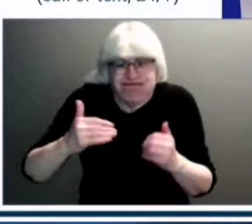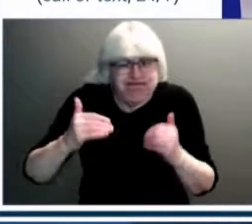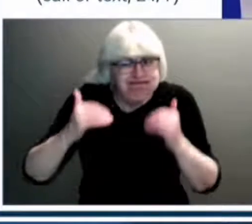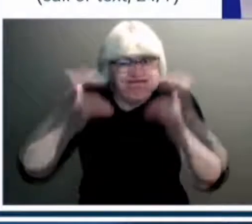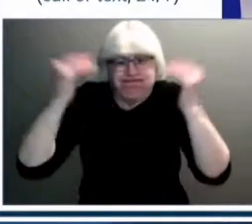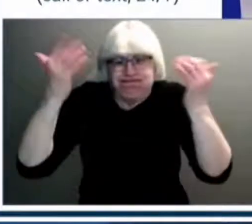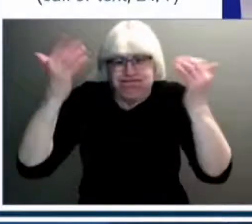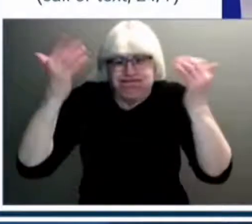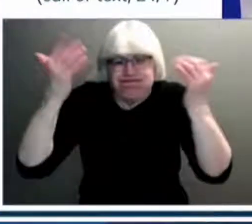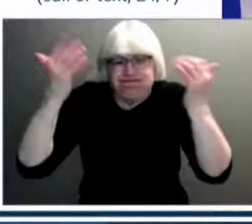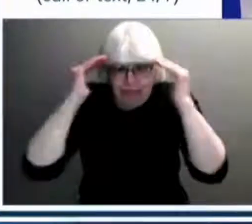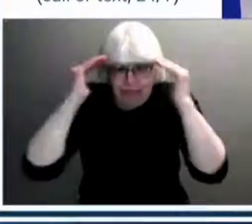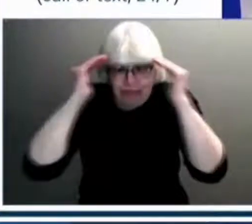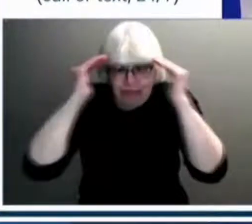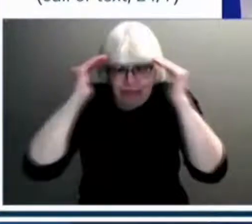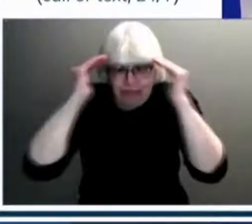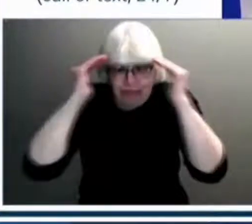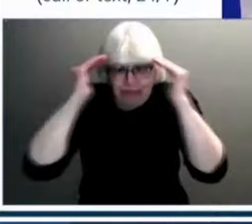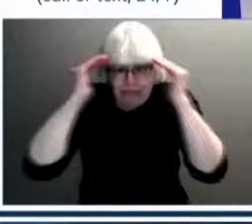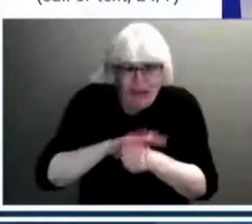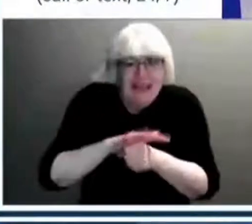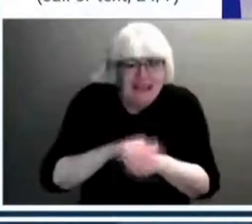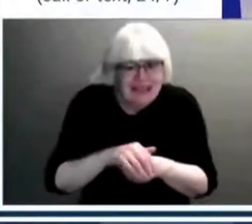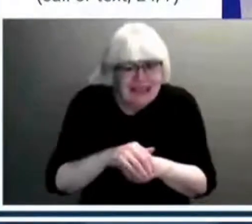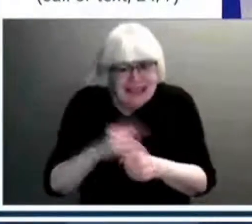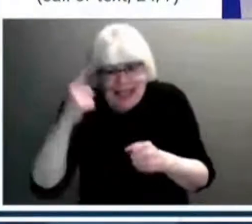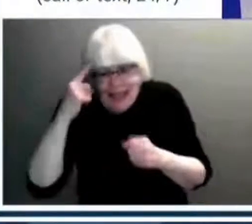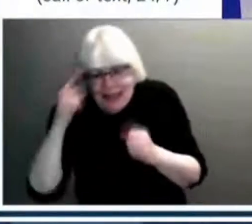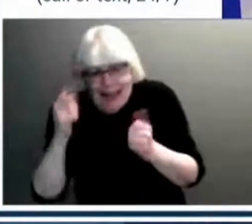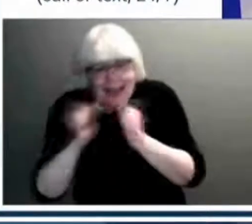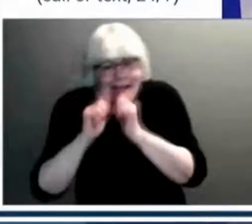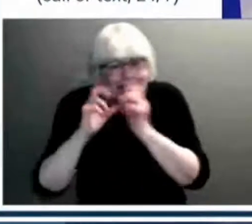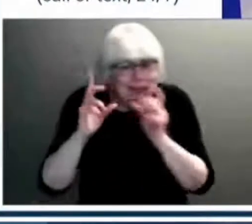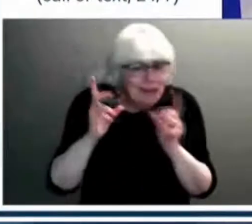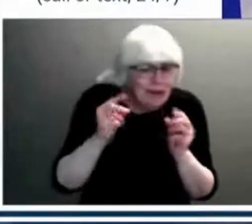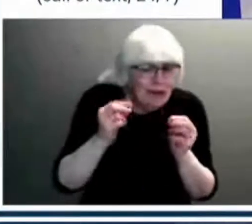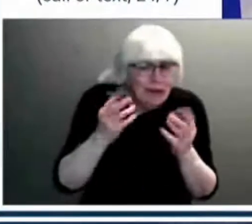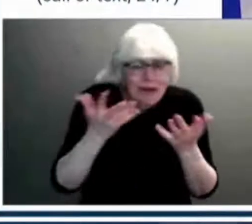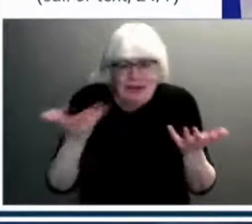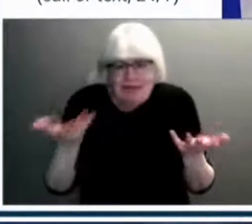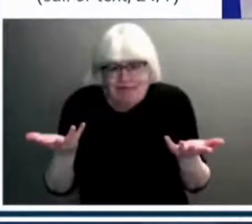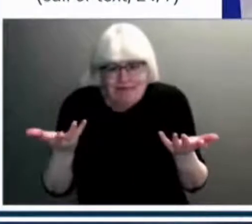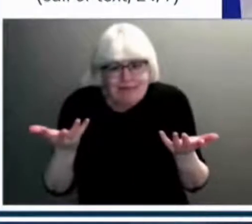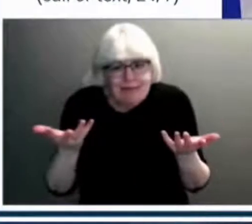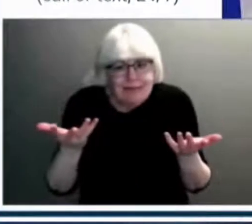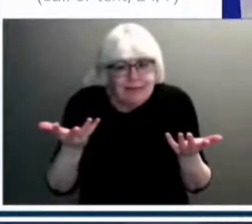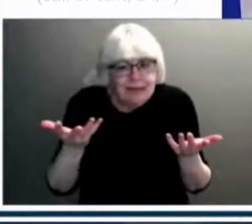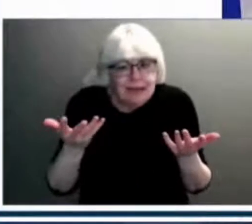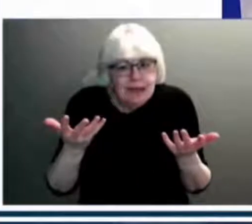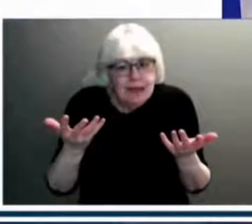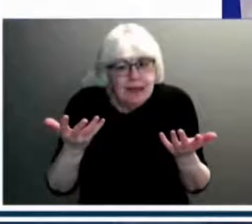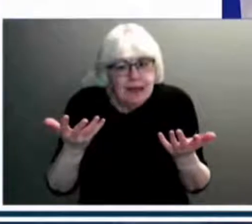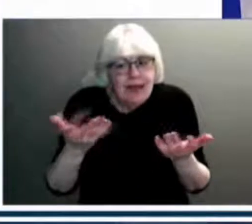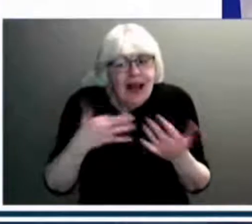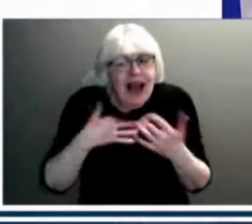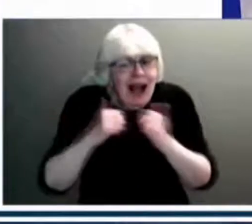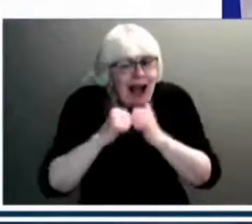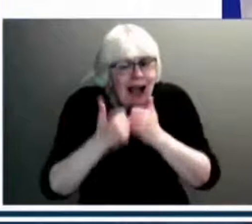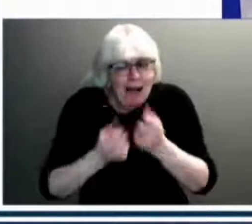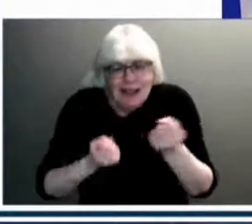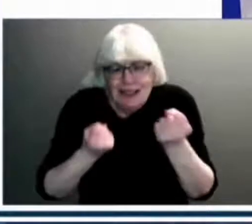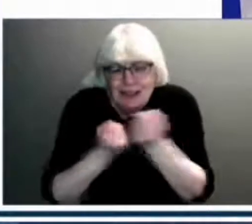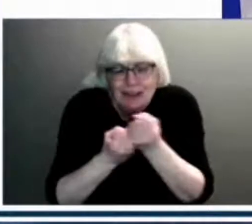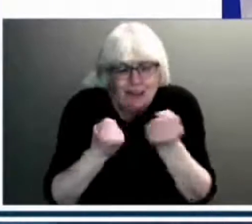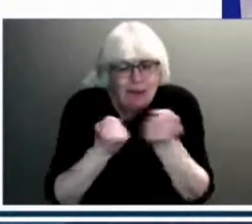having. How can we the first instance is how do we support people by moving people